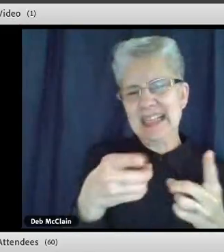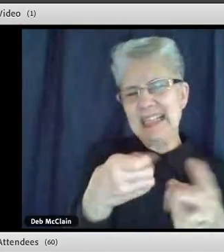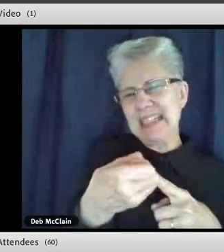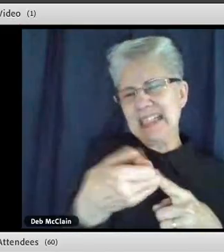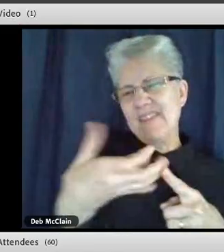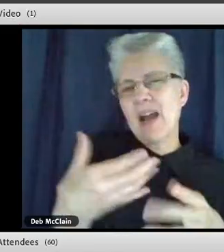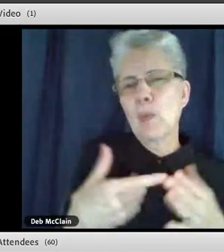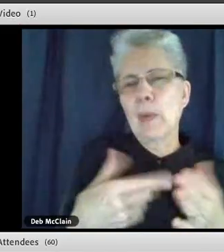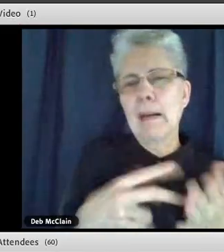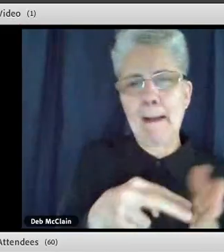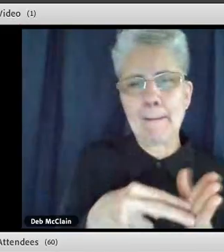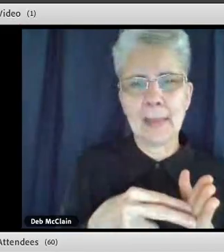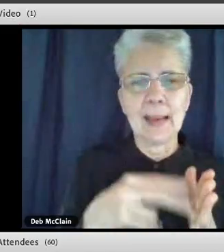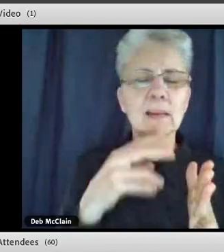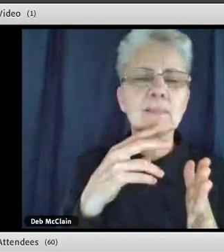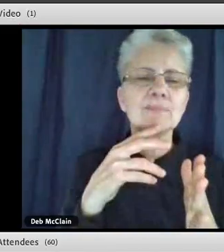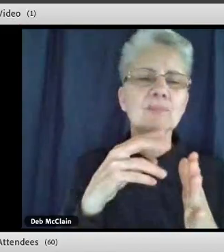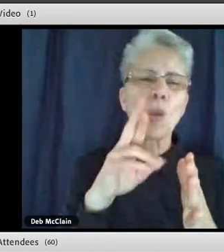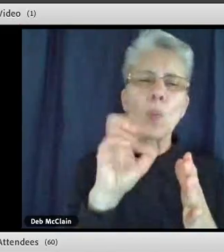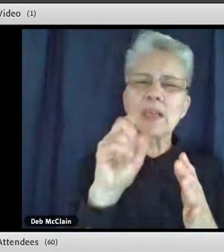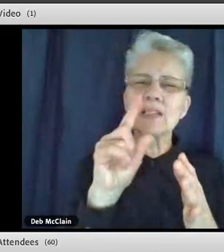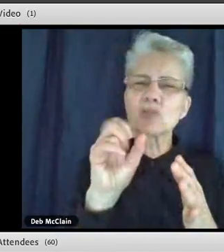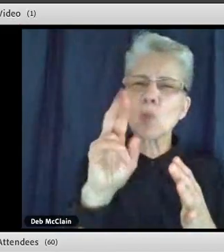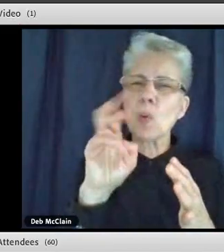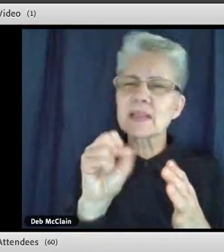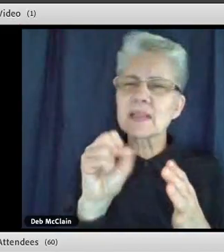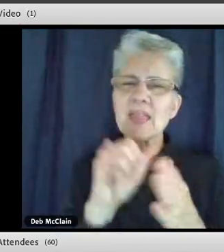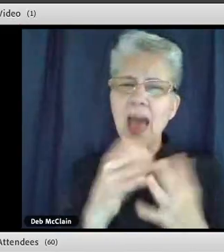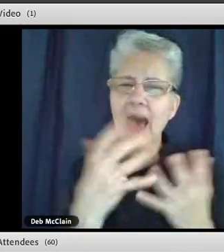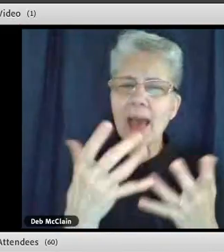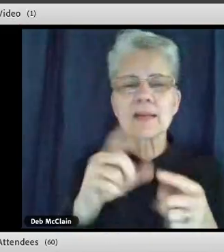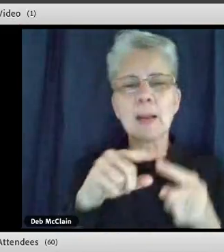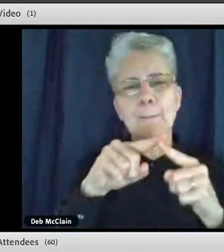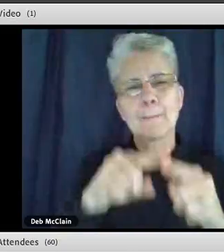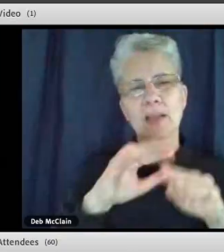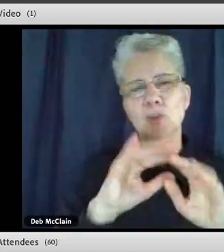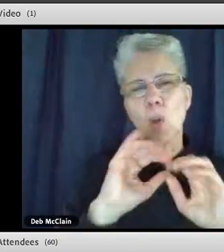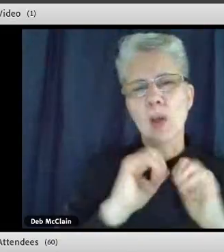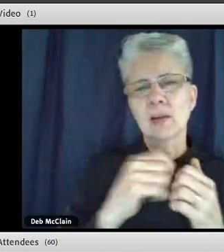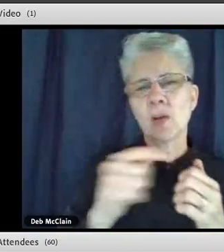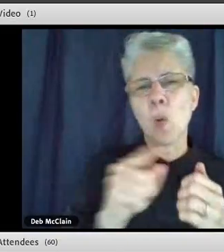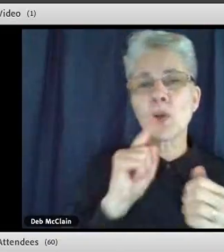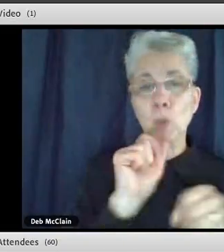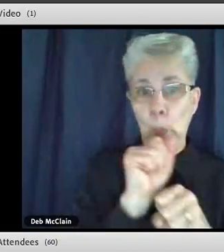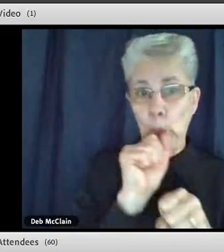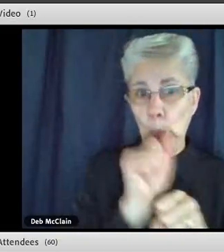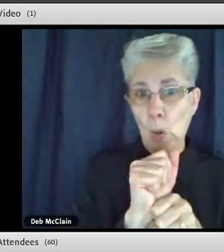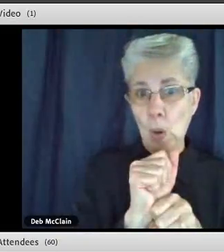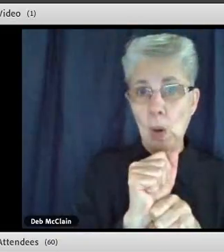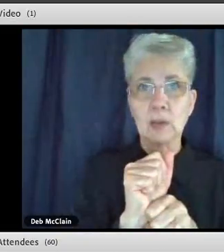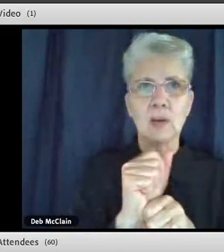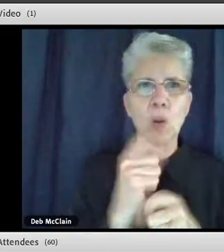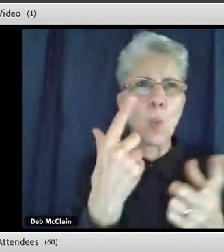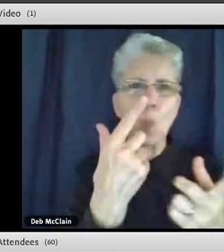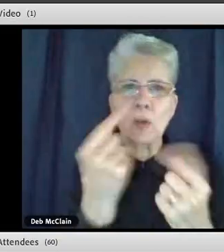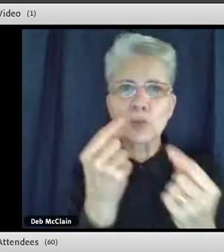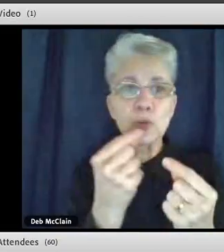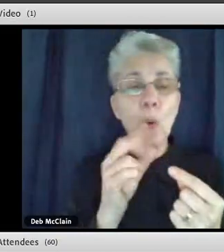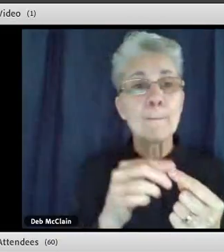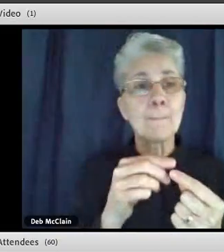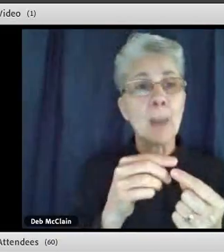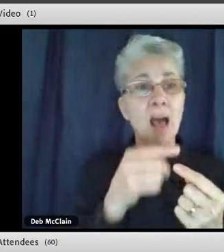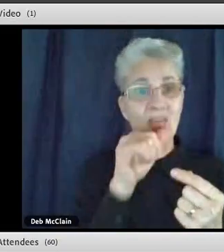because like I said before, what a resource is kind of depends on where you work and where you go. But according to this definition,